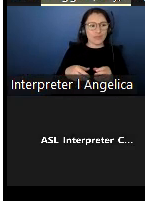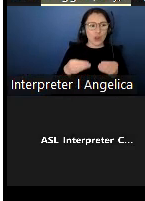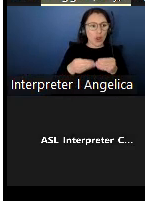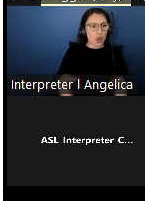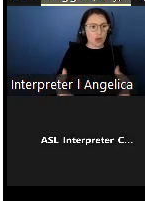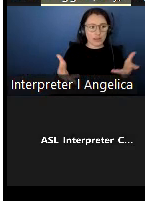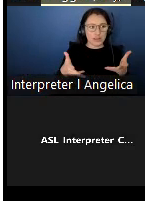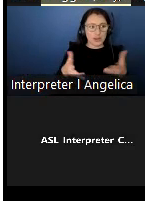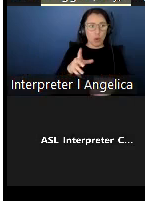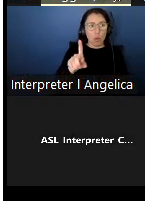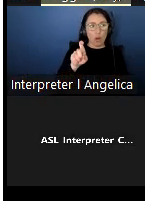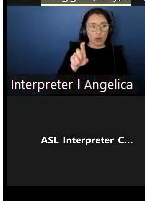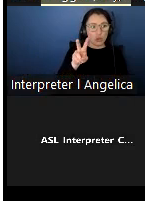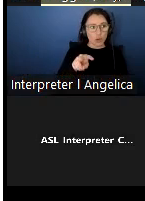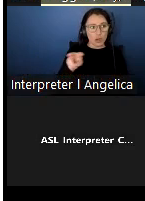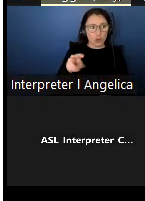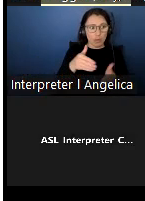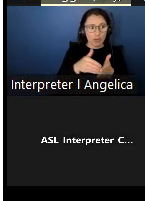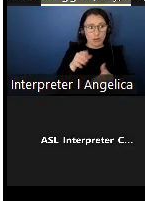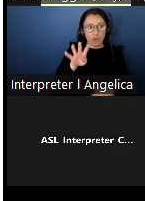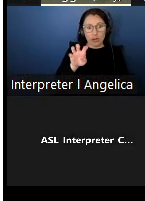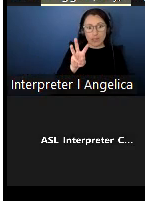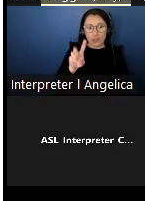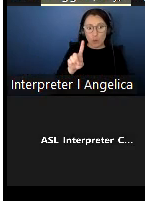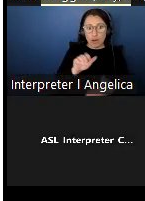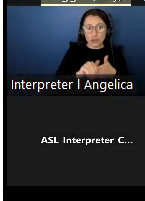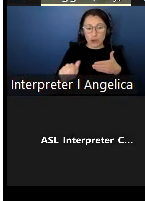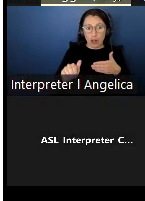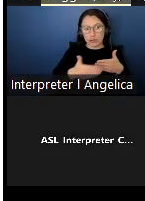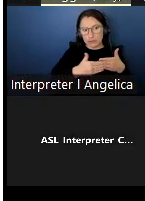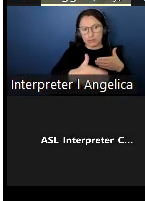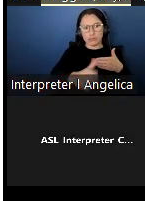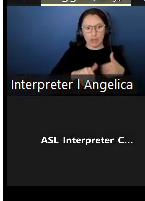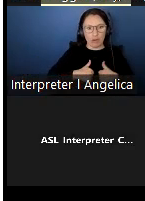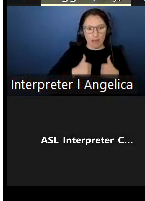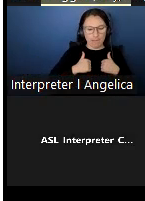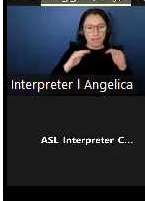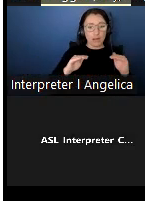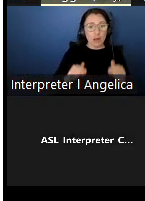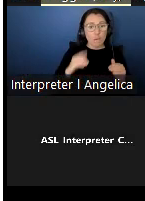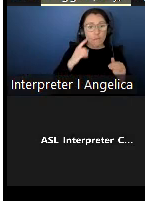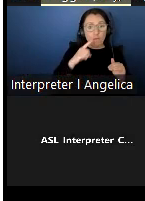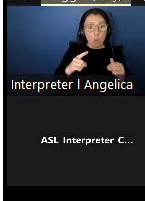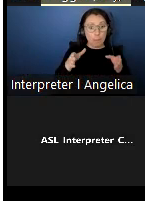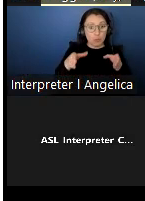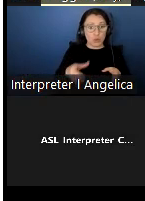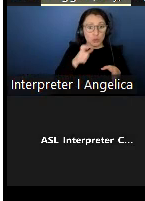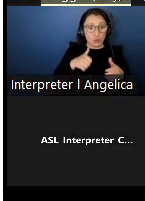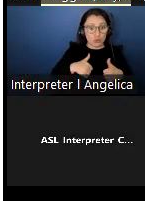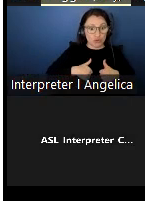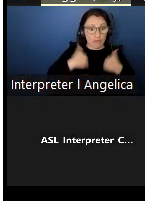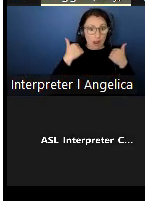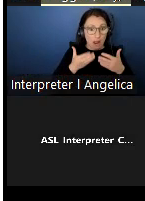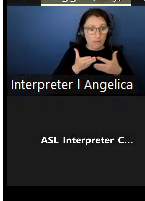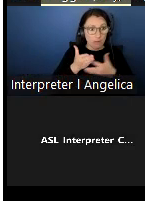$122,461 over their lifetime. For someone who survives childhood sexual abuse, this cost